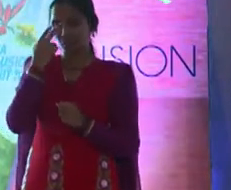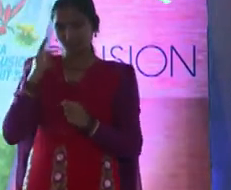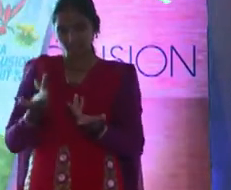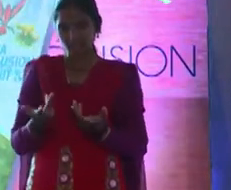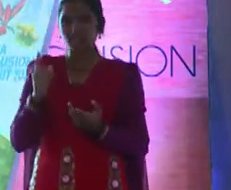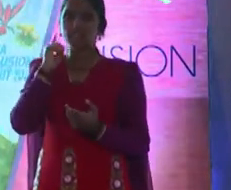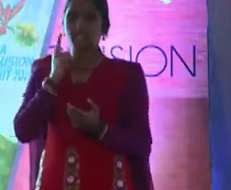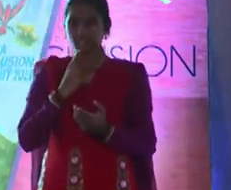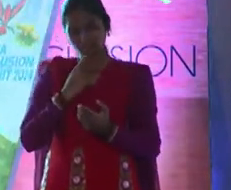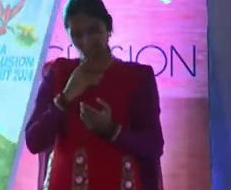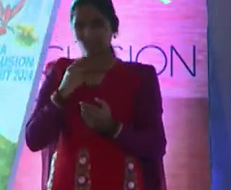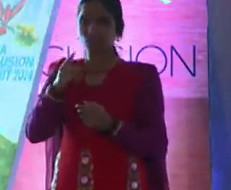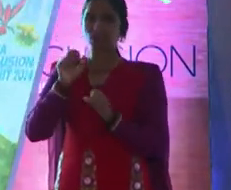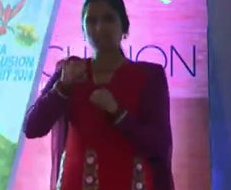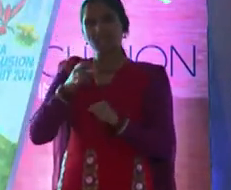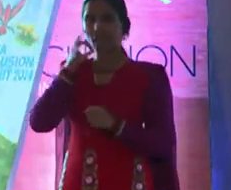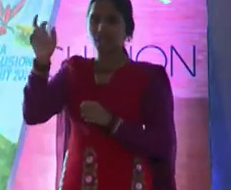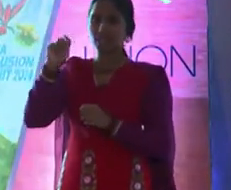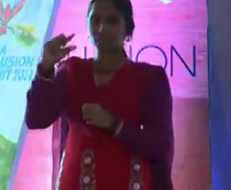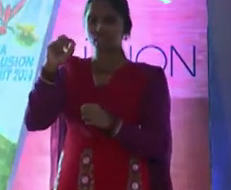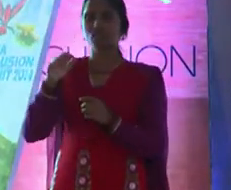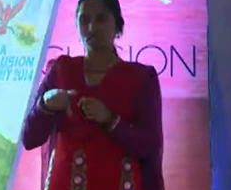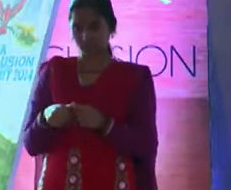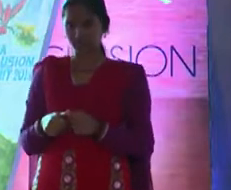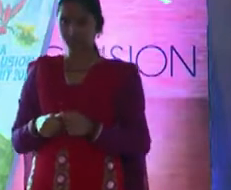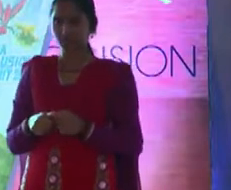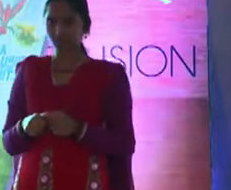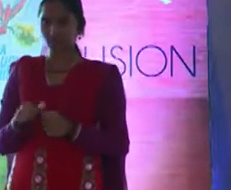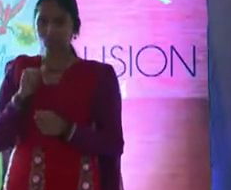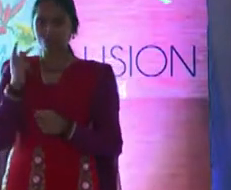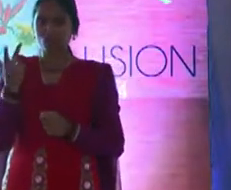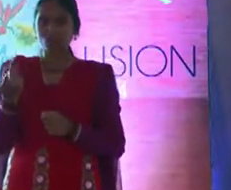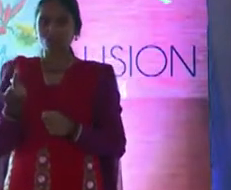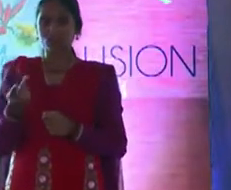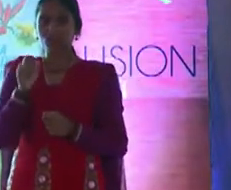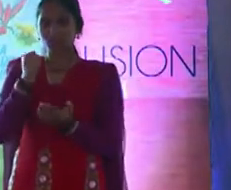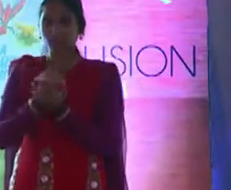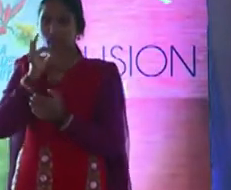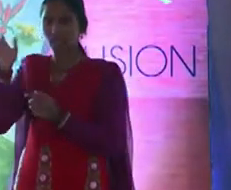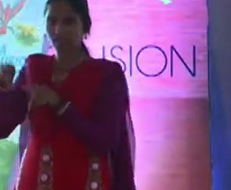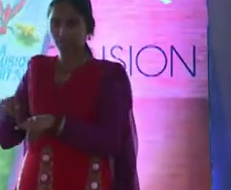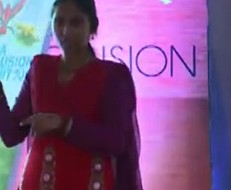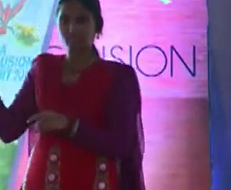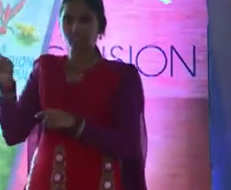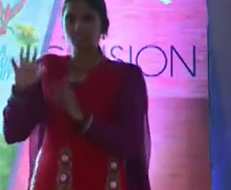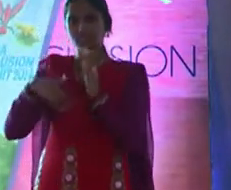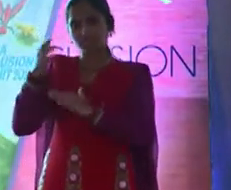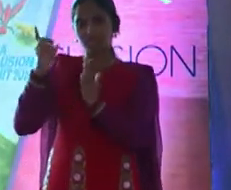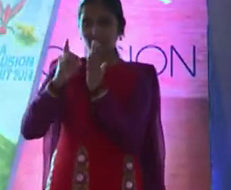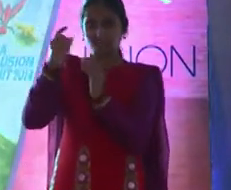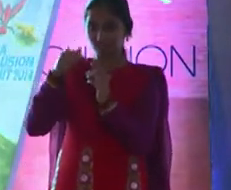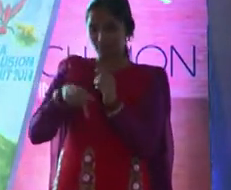they have some basic Braille presses with them, could apply for the scheme and get almost